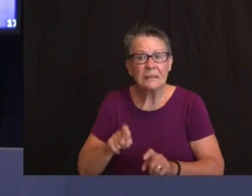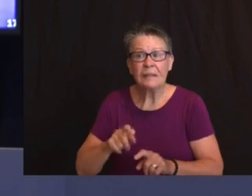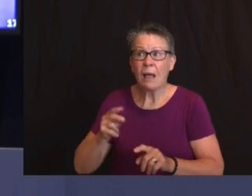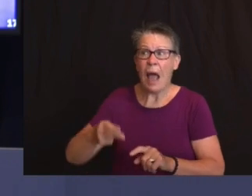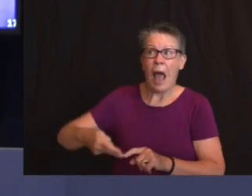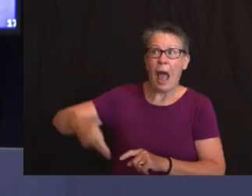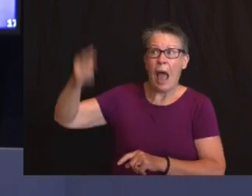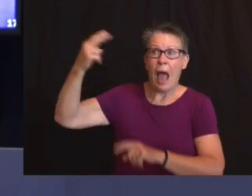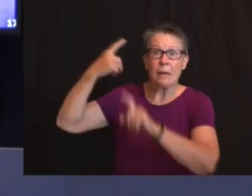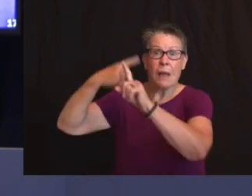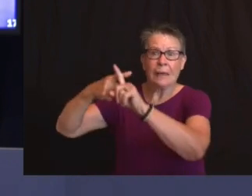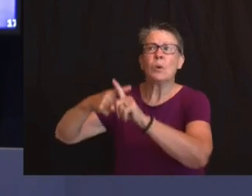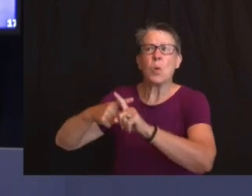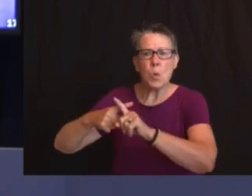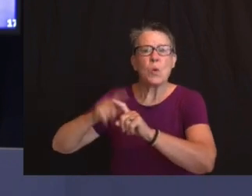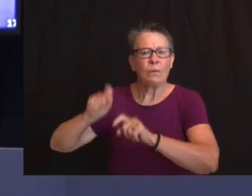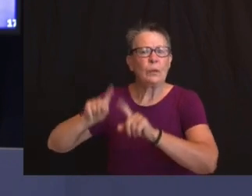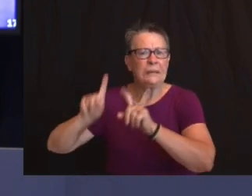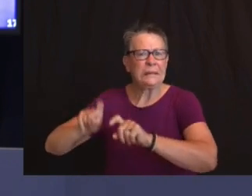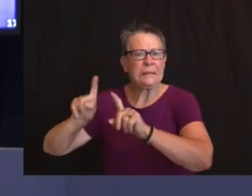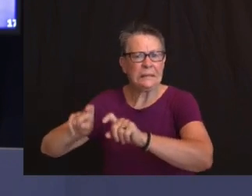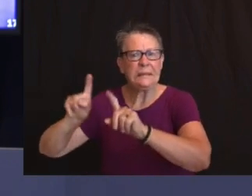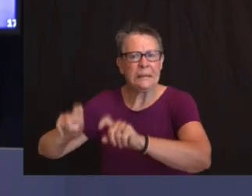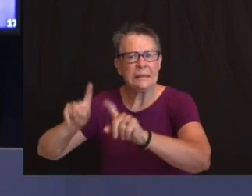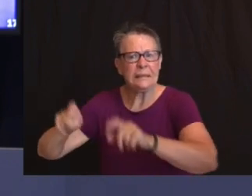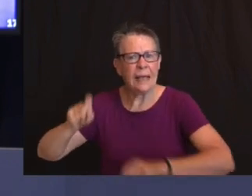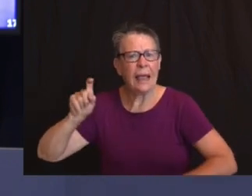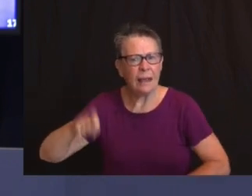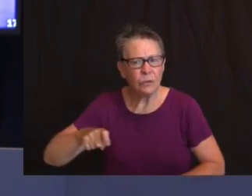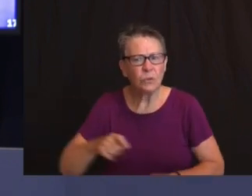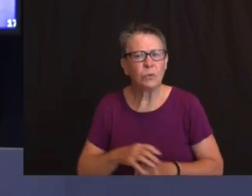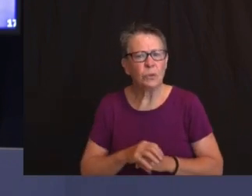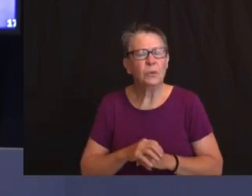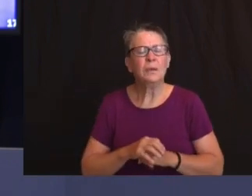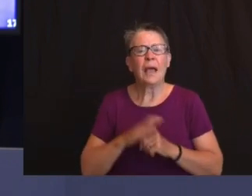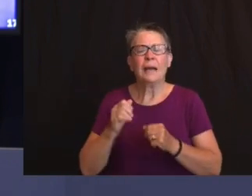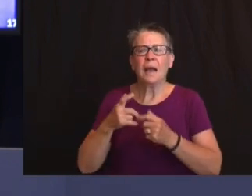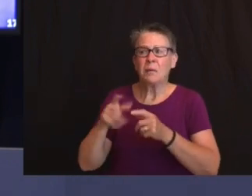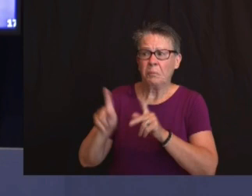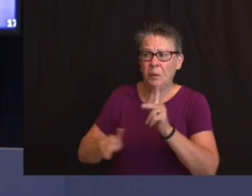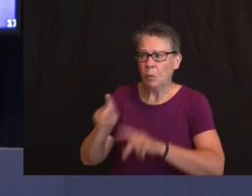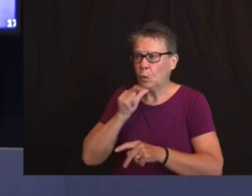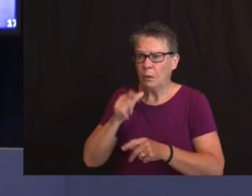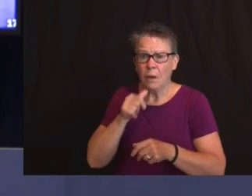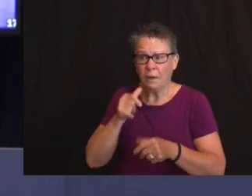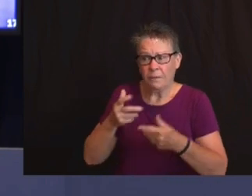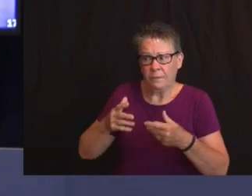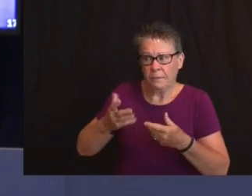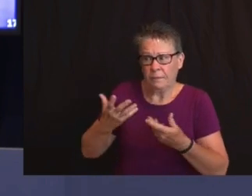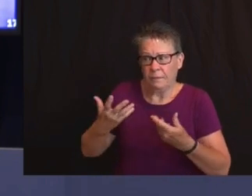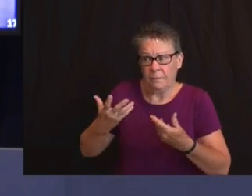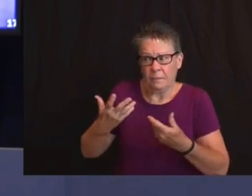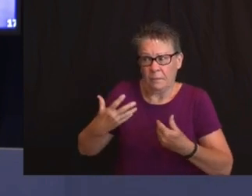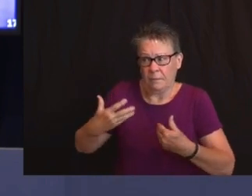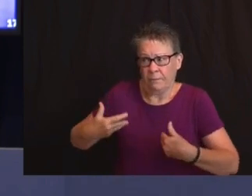fully vaccinated or random samples of 10% of students should be completed at least once a week.